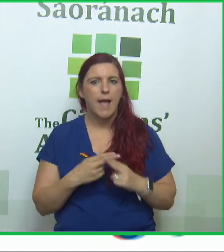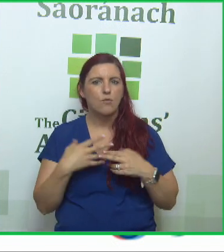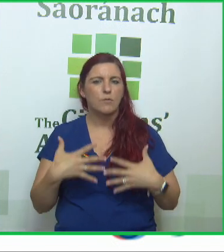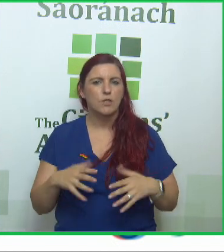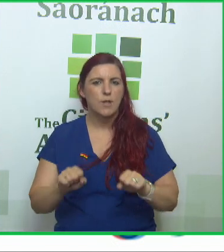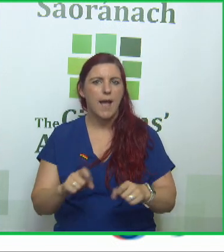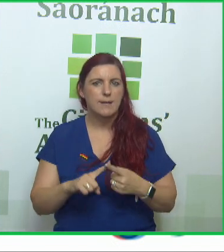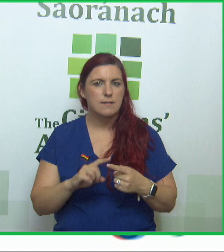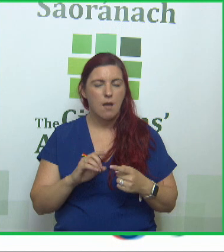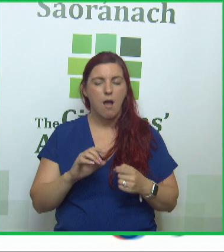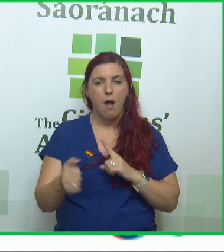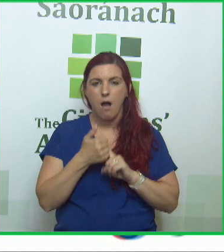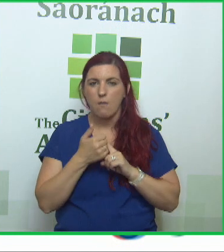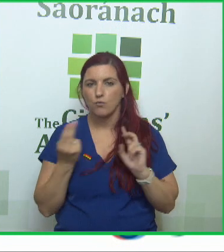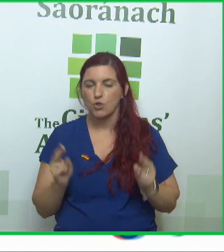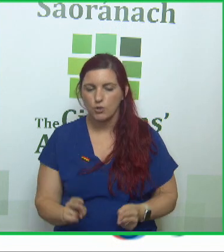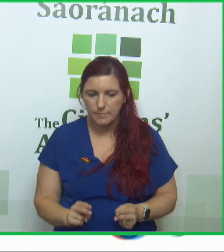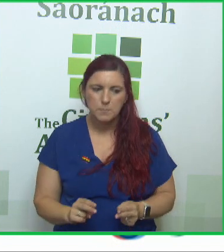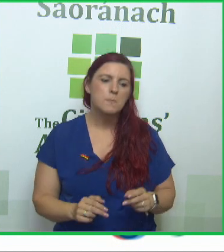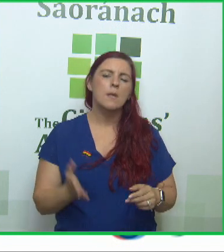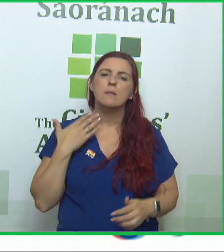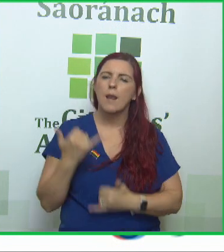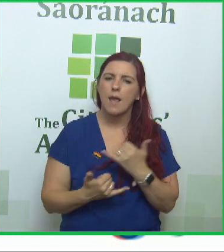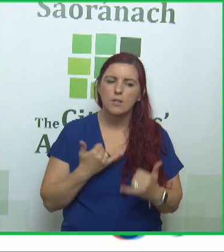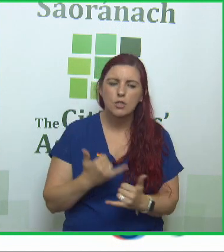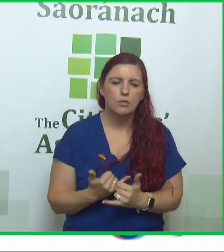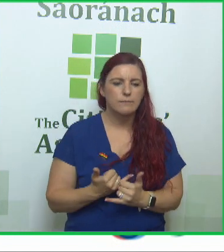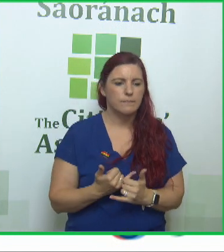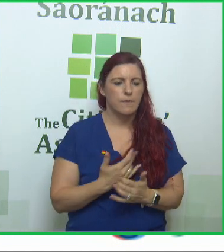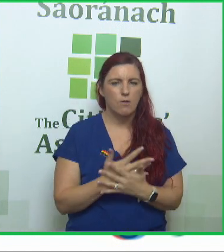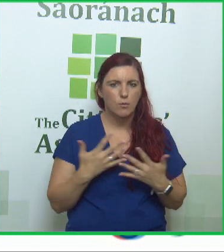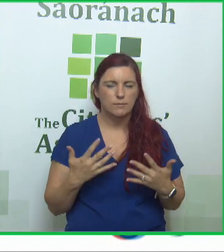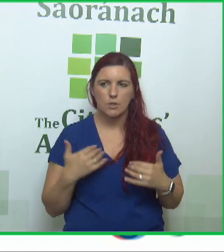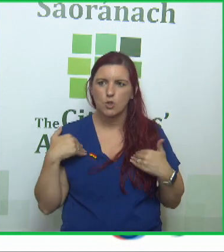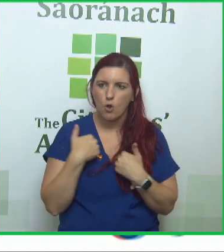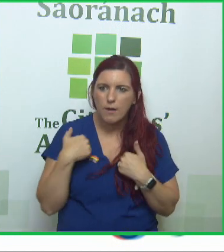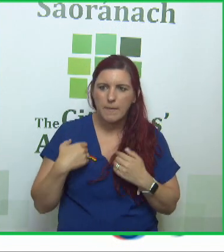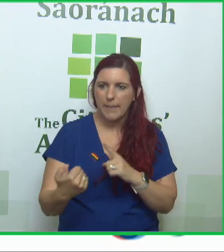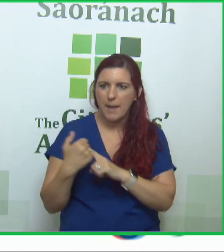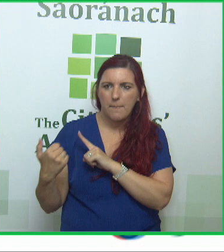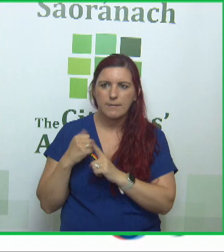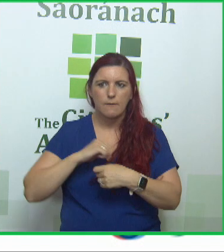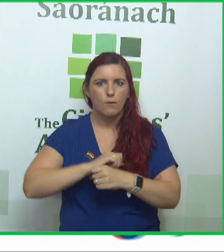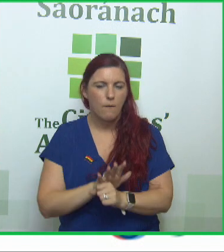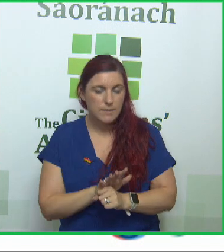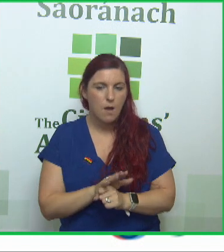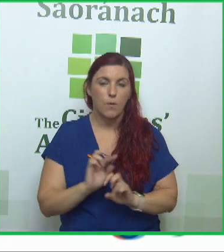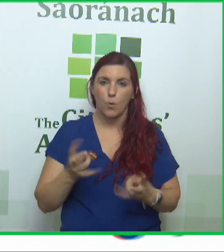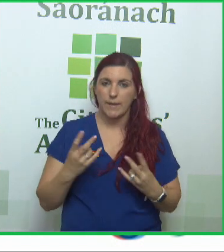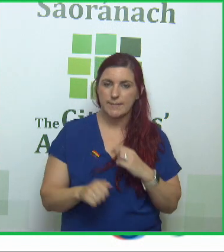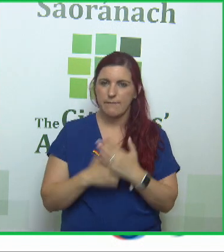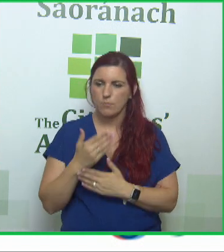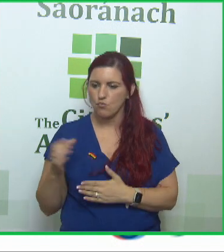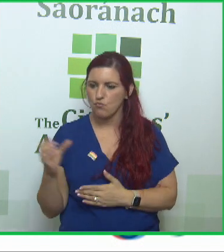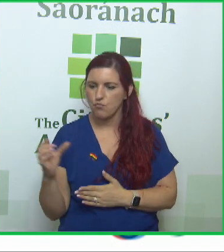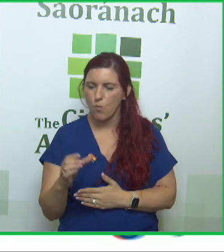reduction. So last year we were very concerned about the drug market following the COVID-19 pandemic, and we quickly developed recruitment process